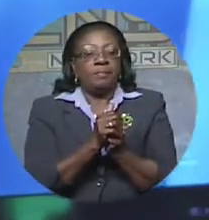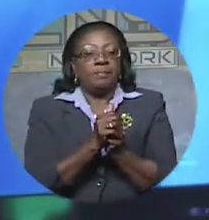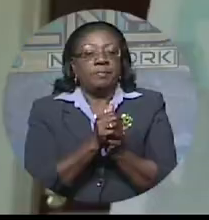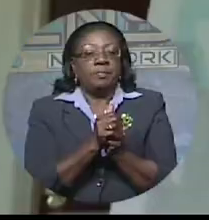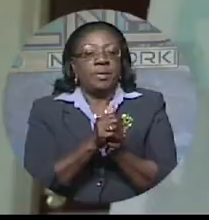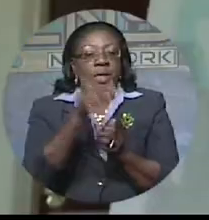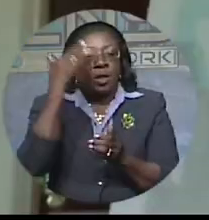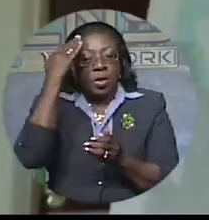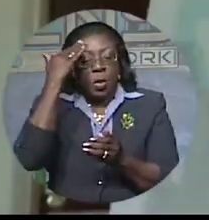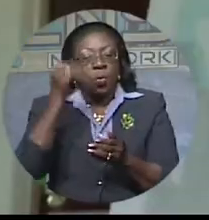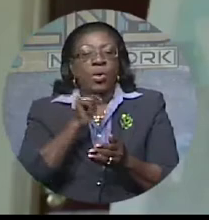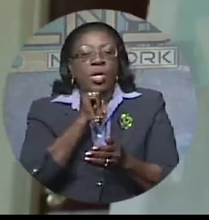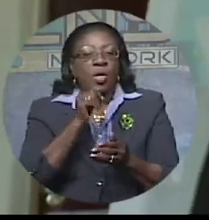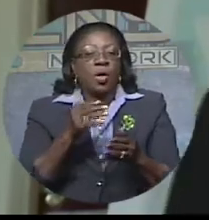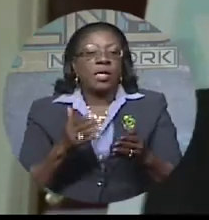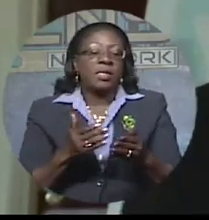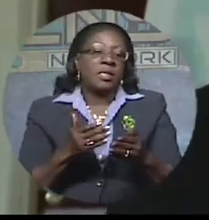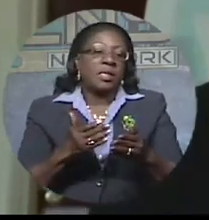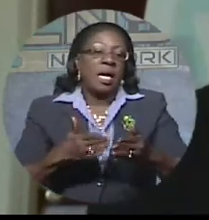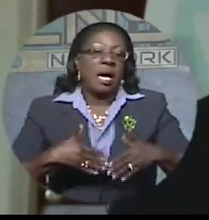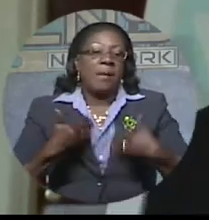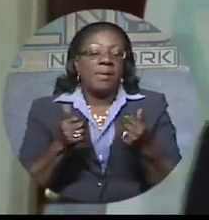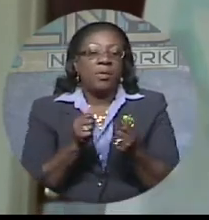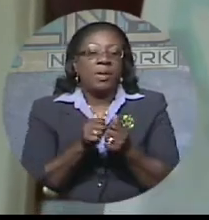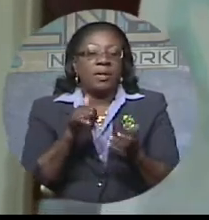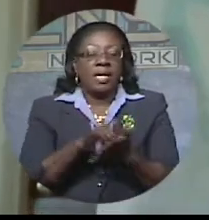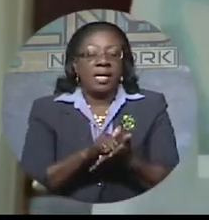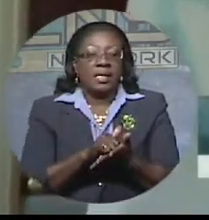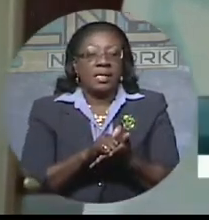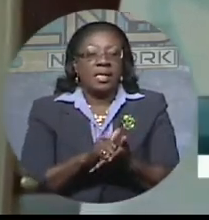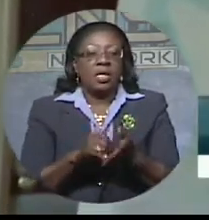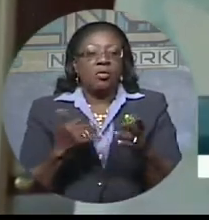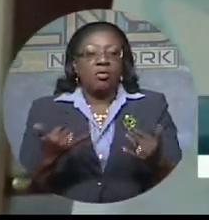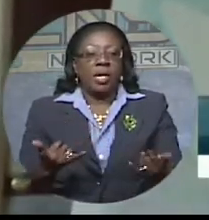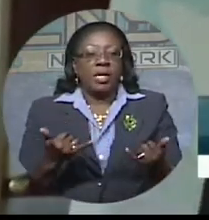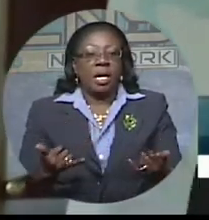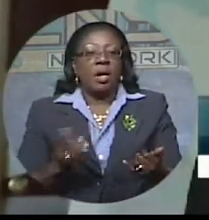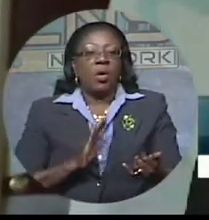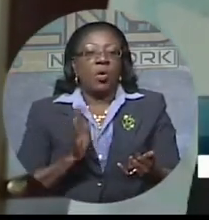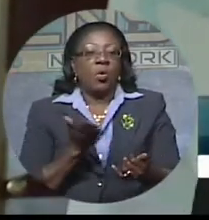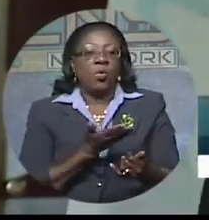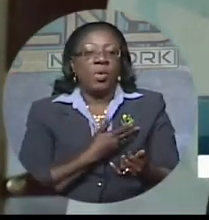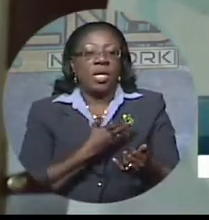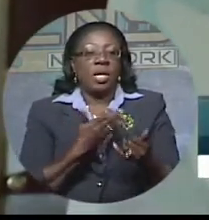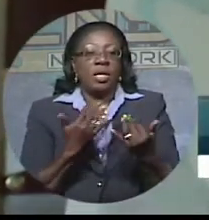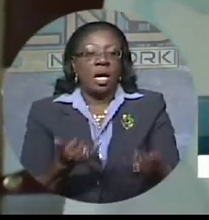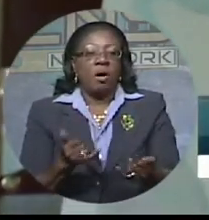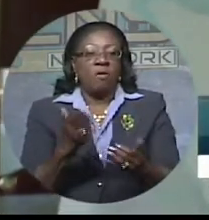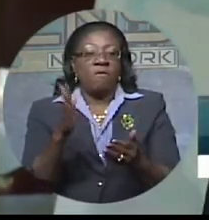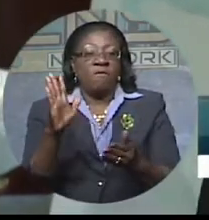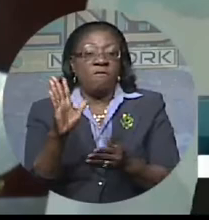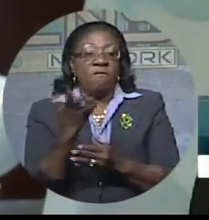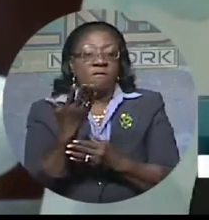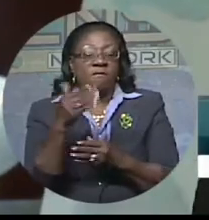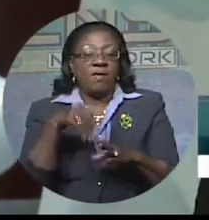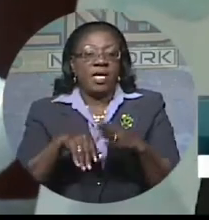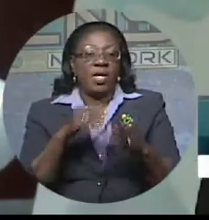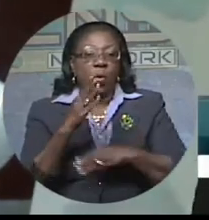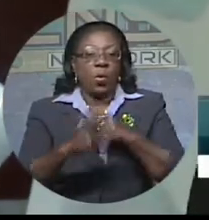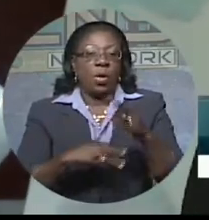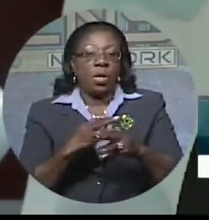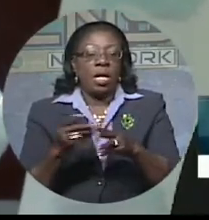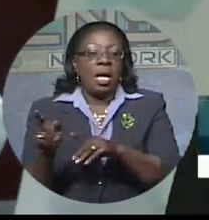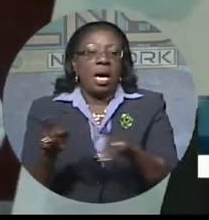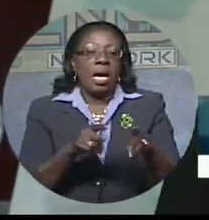No, we're not comfortable of our position. Presently, we are ranked fifth as a flag state